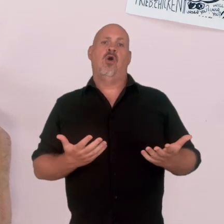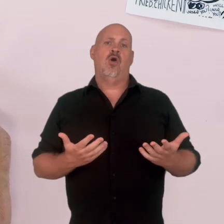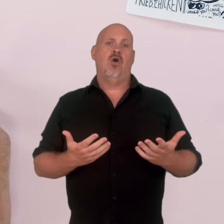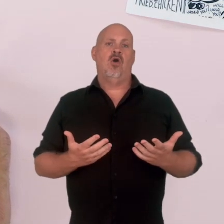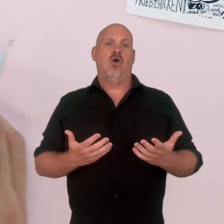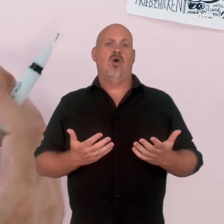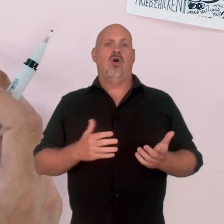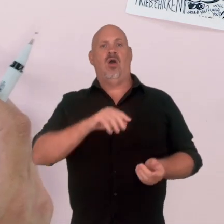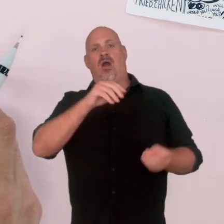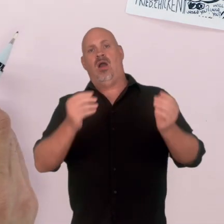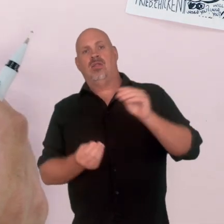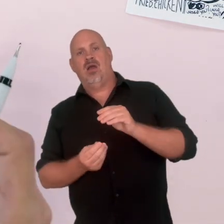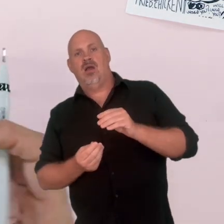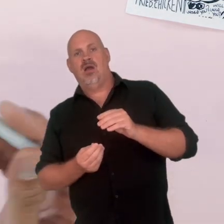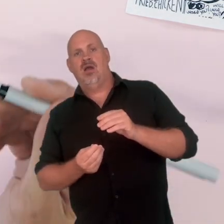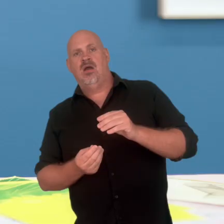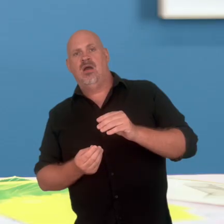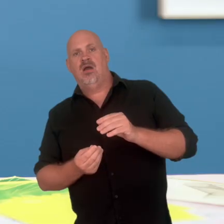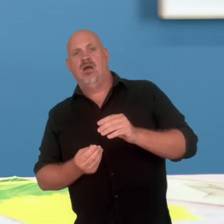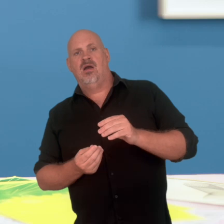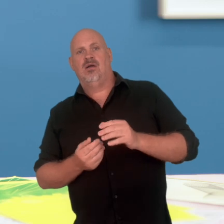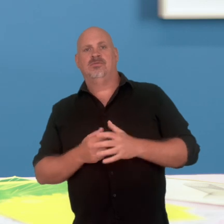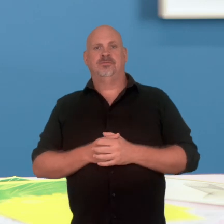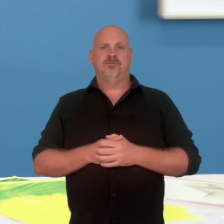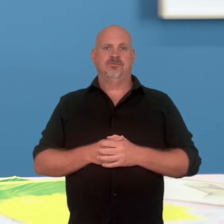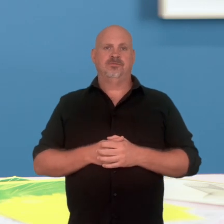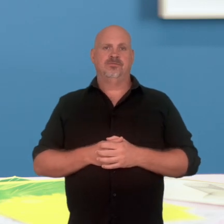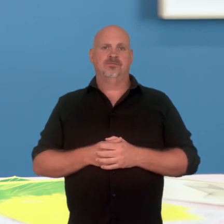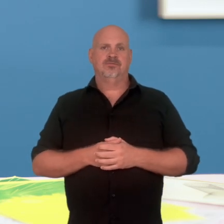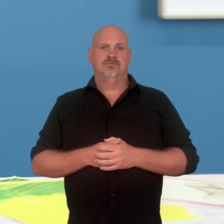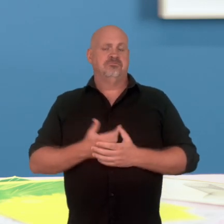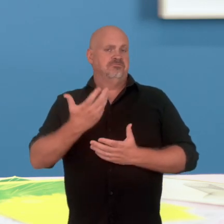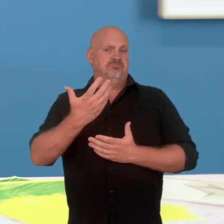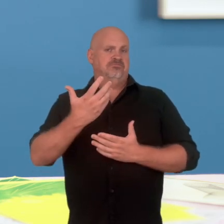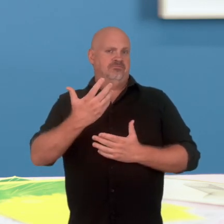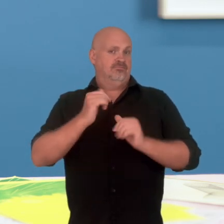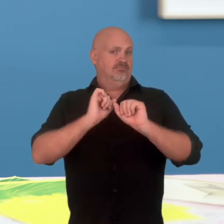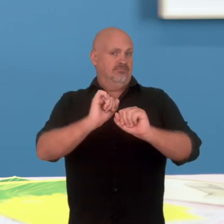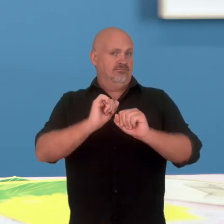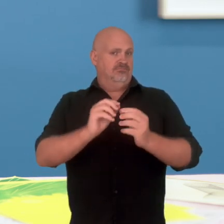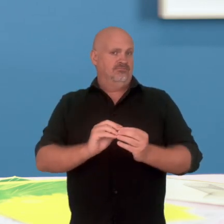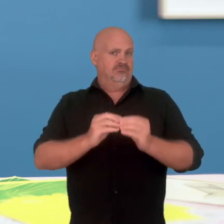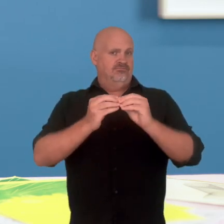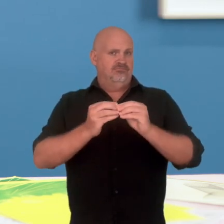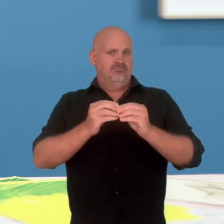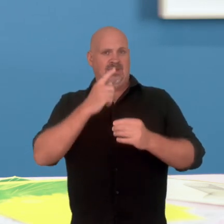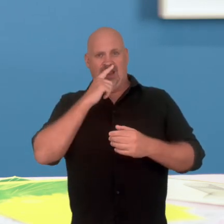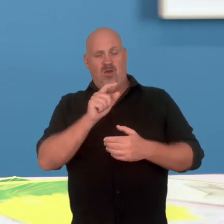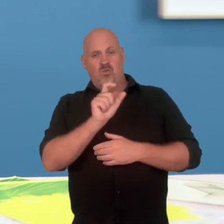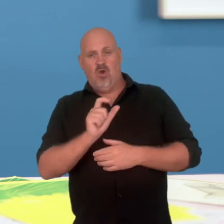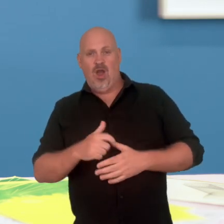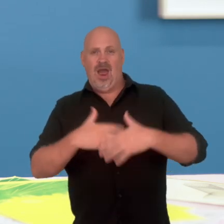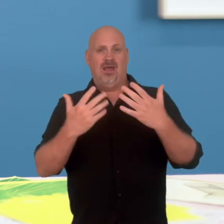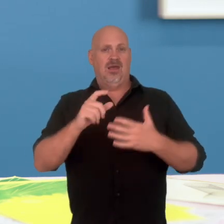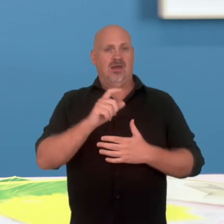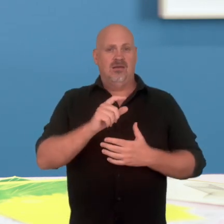So now it's time to do your own version. You can label the different colors with any words that you like. You don't have to use